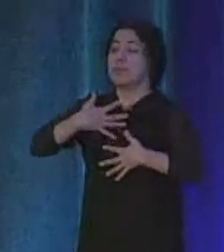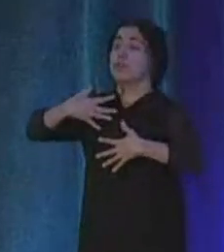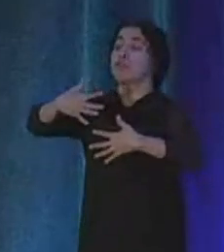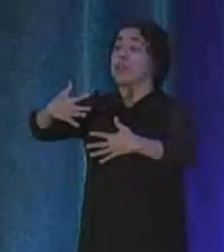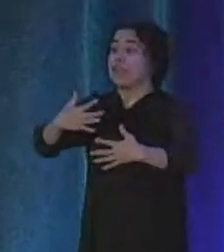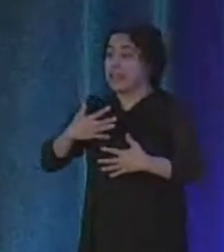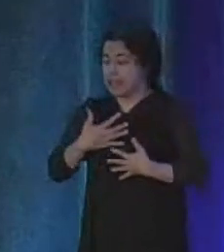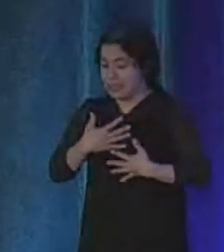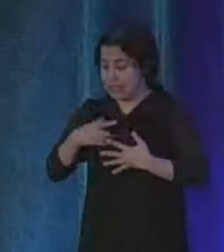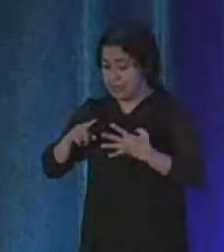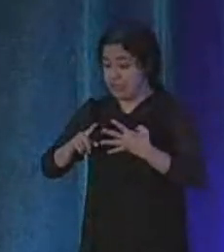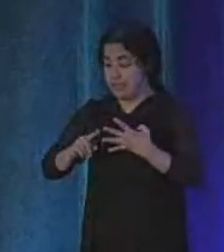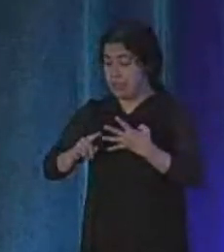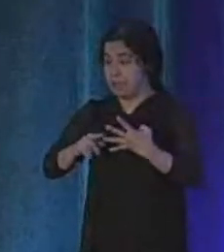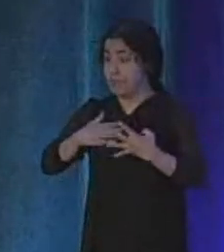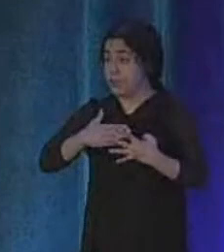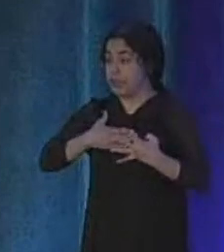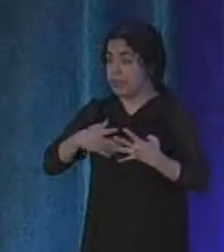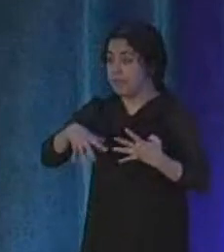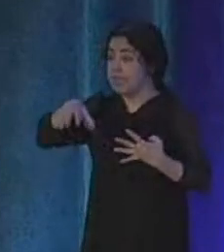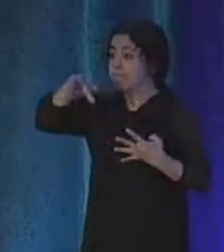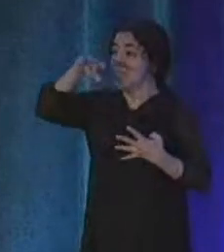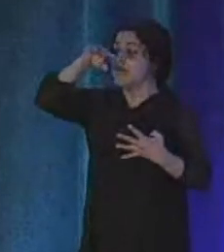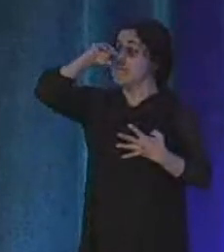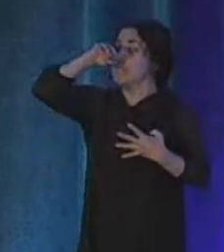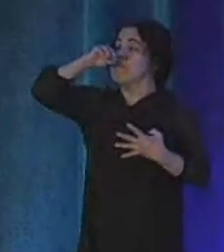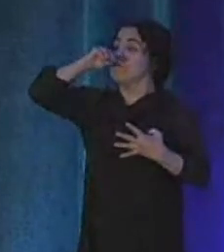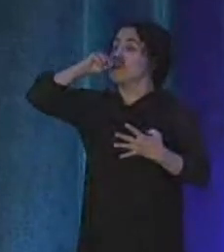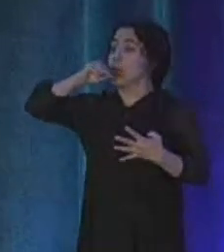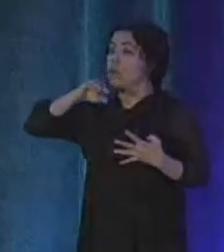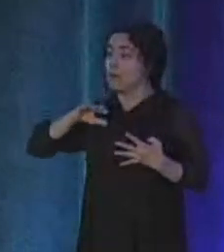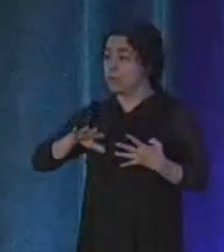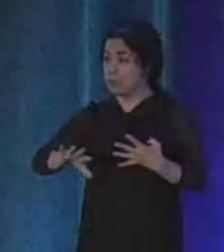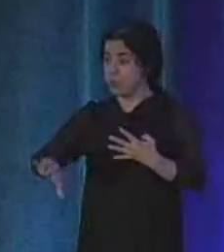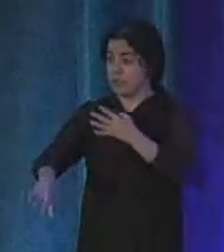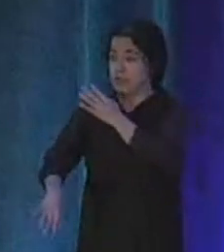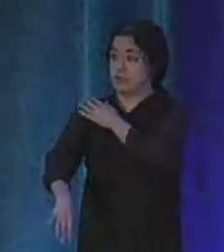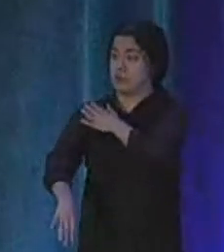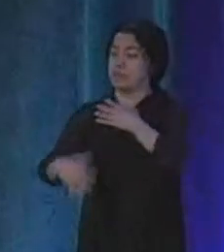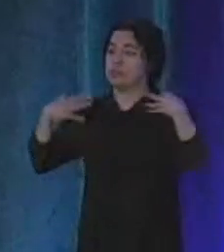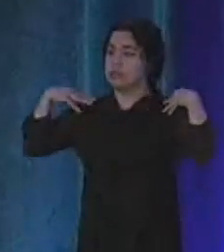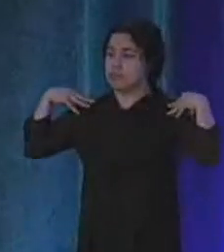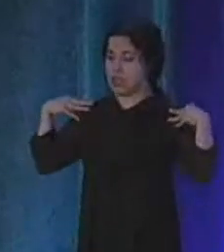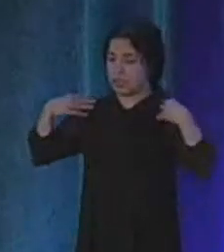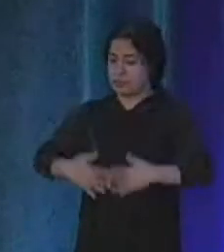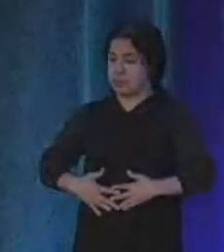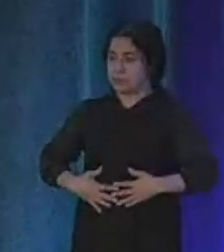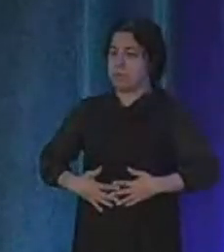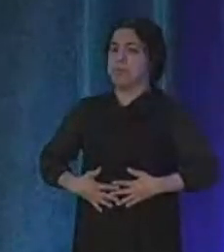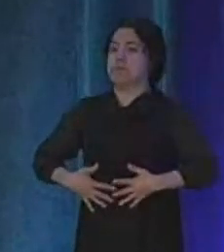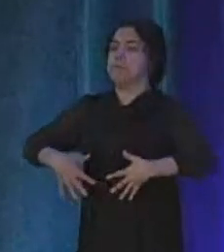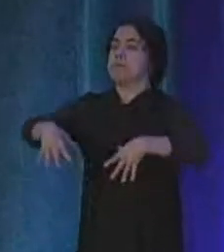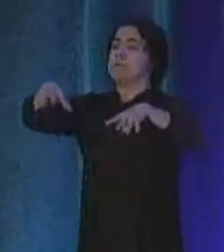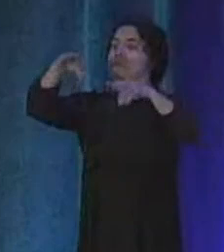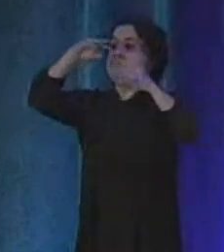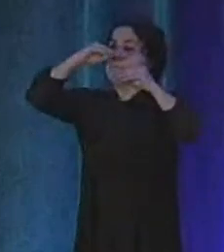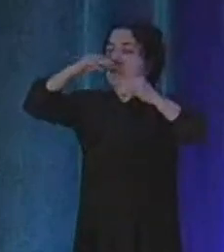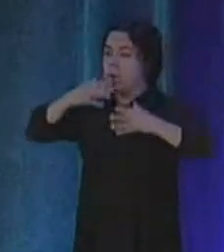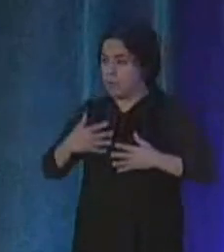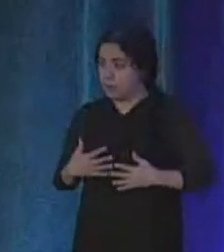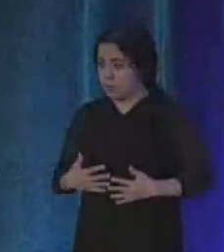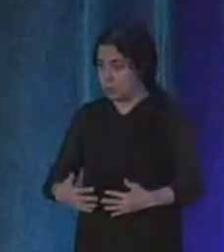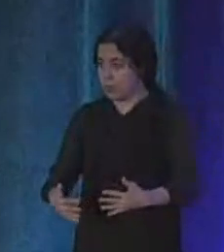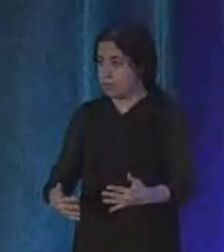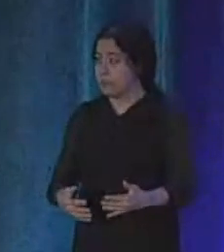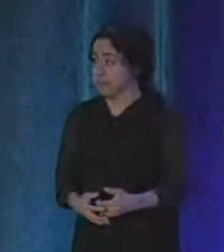through the nose, out through the mouth, shoulders back and down from the stomach. Just take the time to breathe and relax. Some